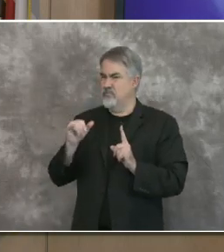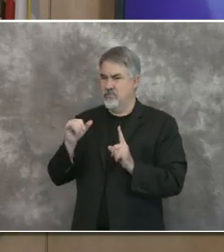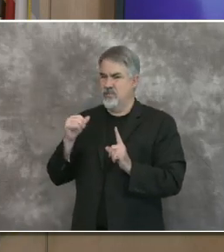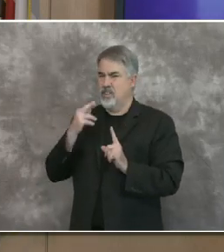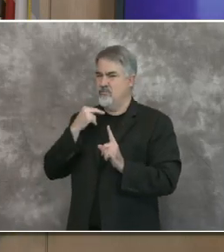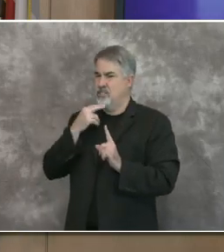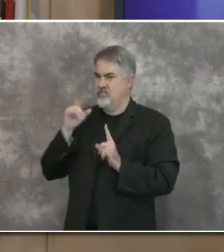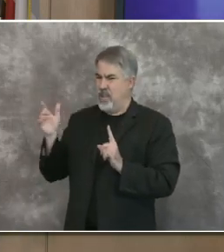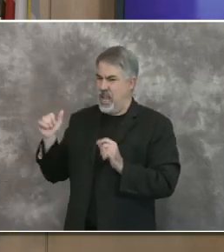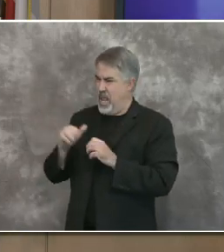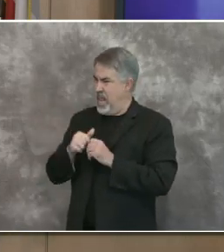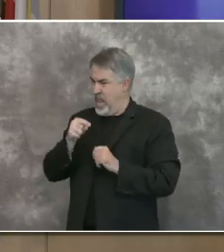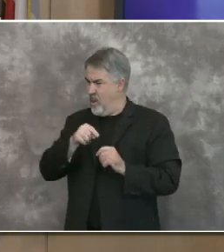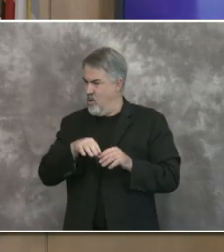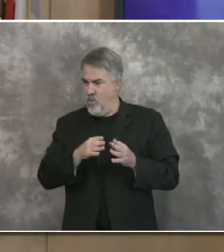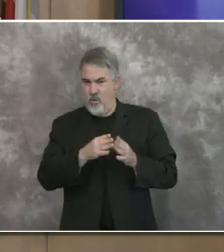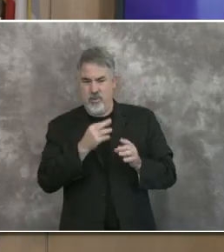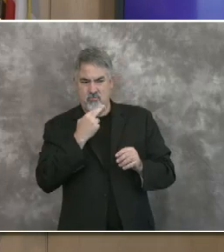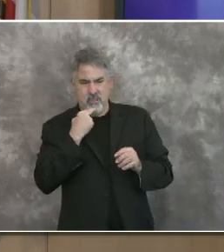Supervisor Fletcher will respond.